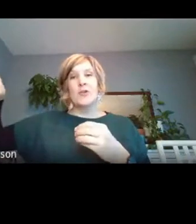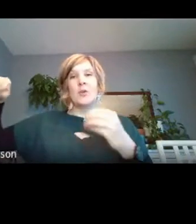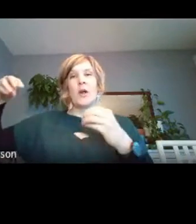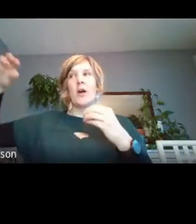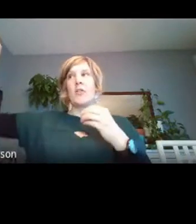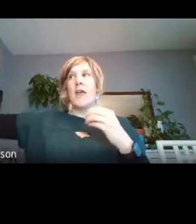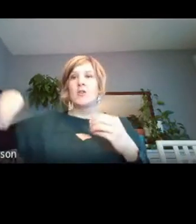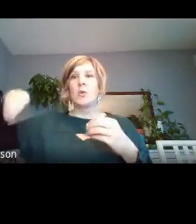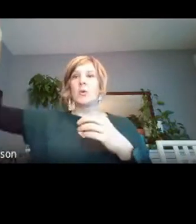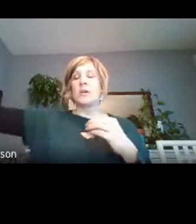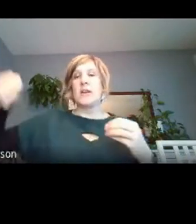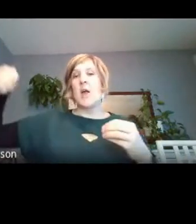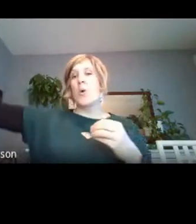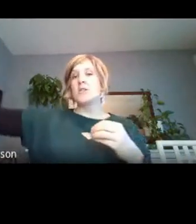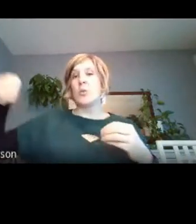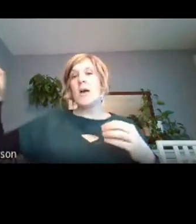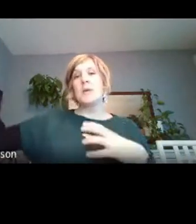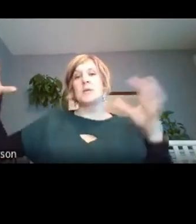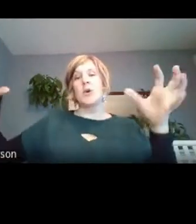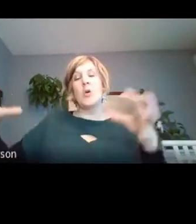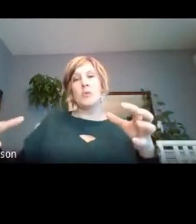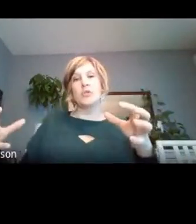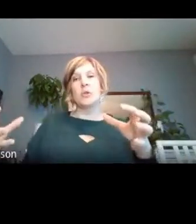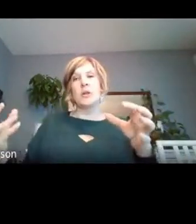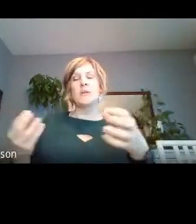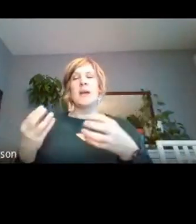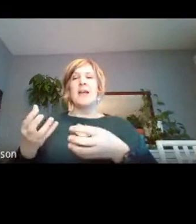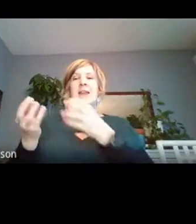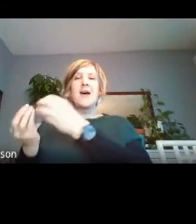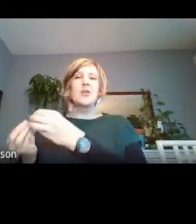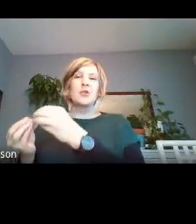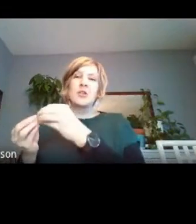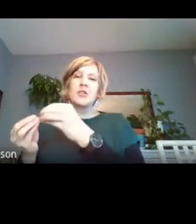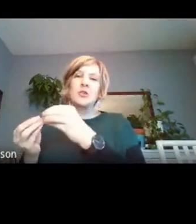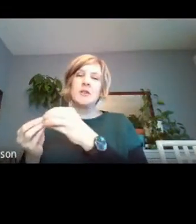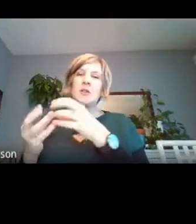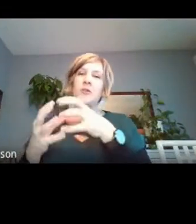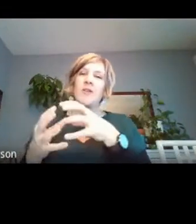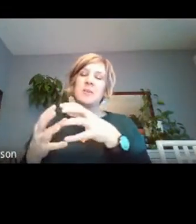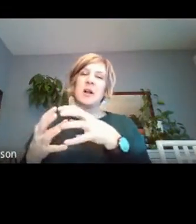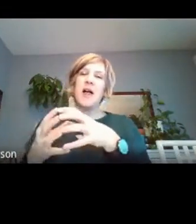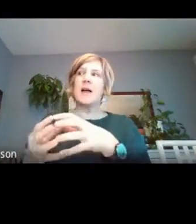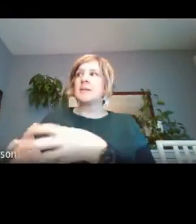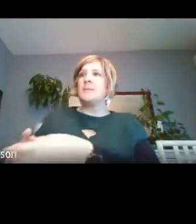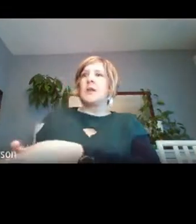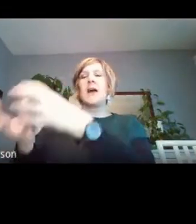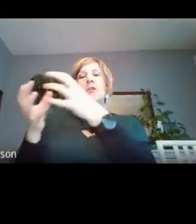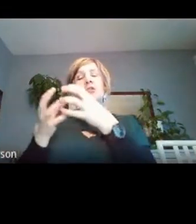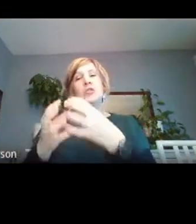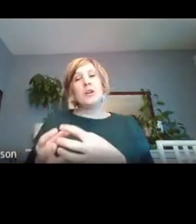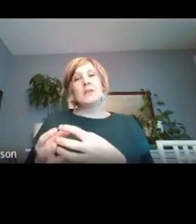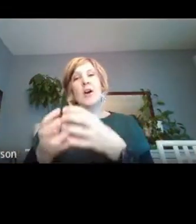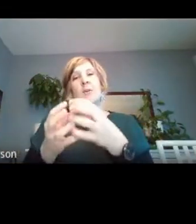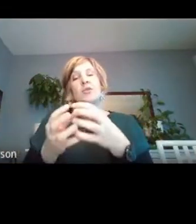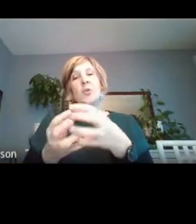during covid where they had to work with an ea one-to-one because of covid restrictions now those students there's five of them in a class now